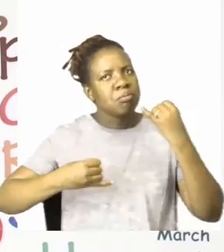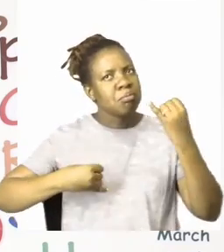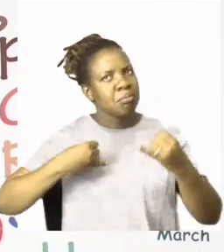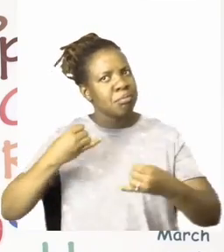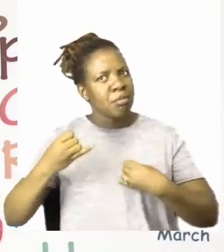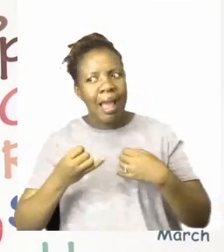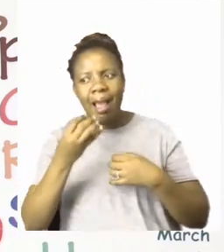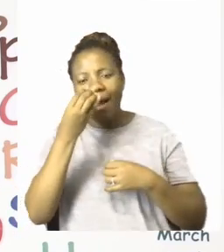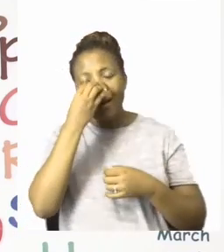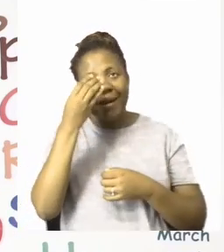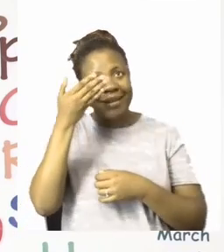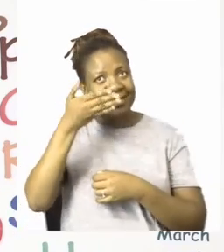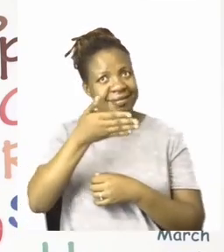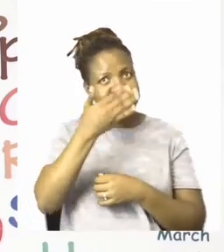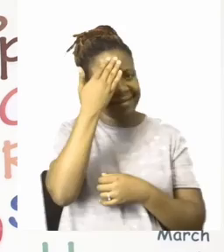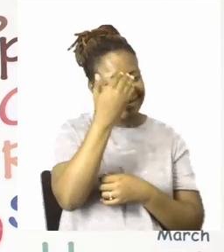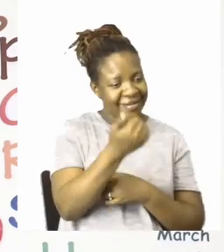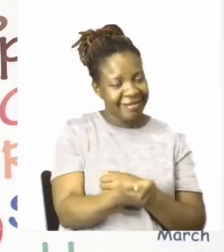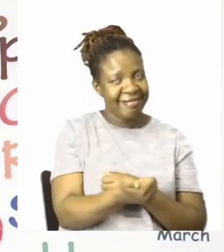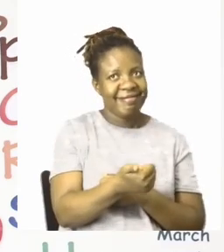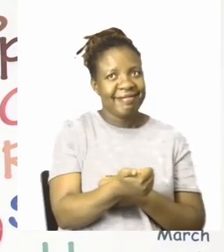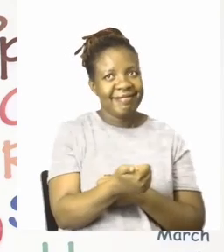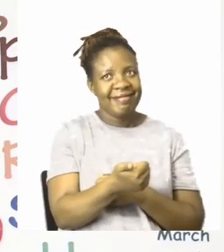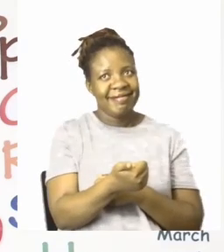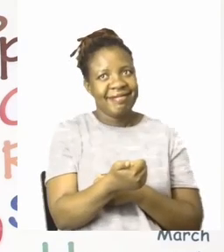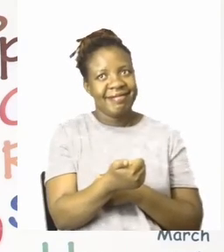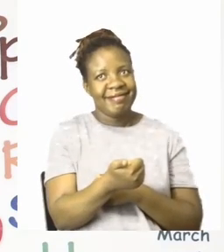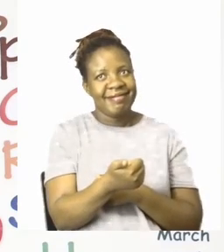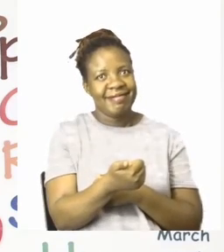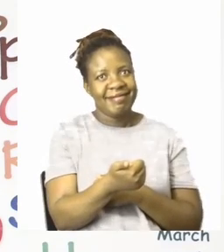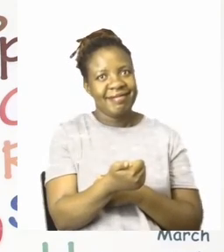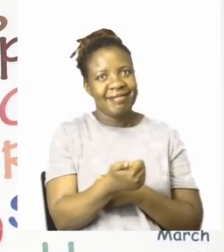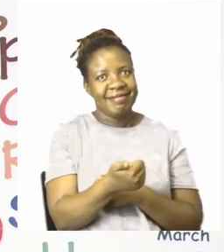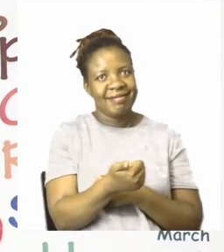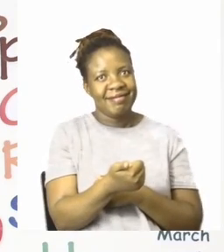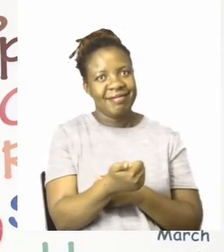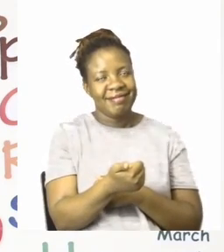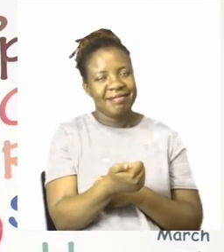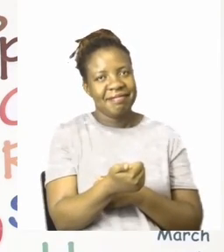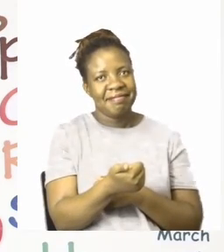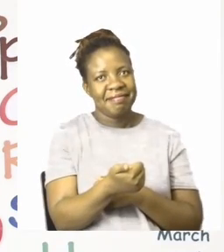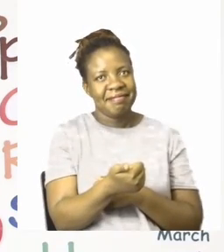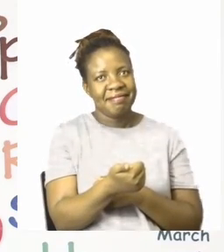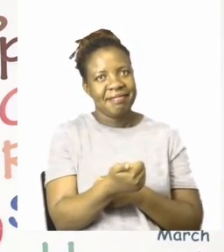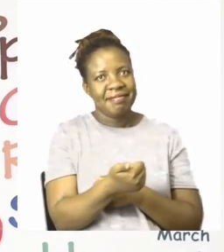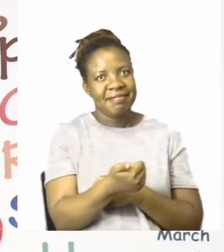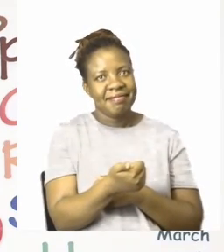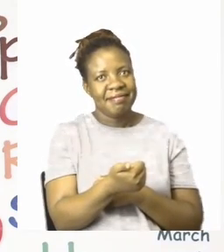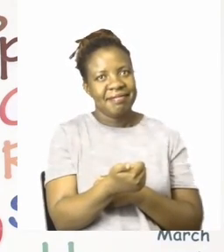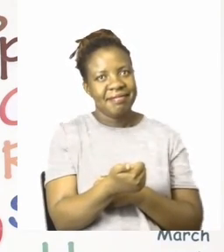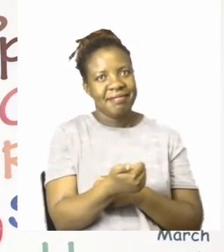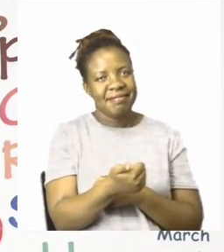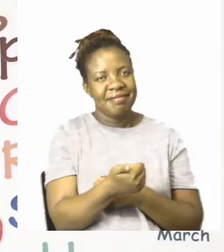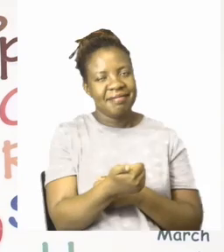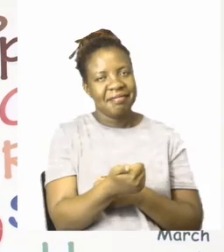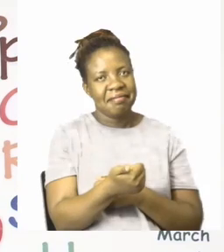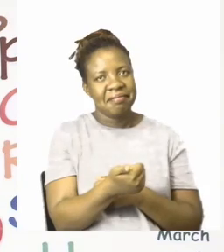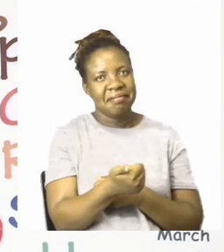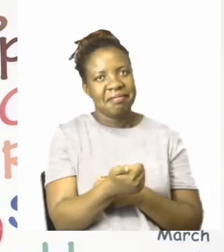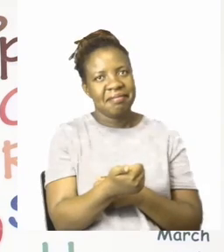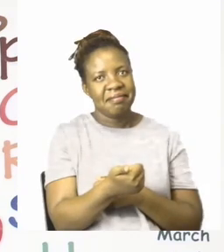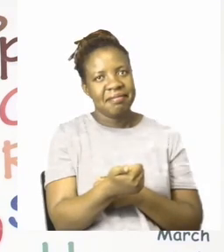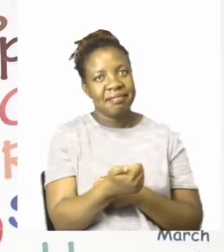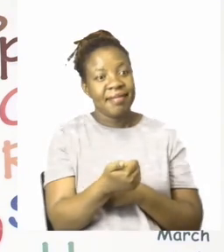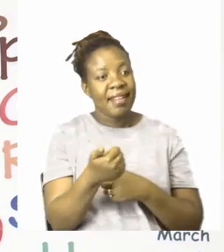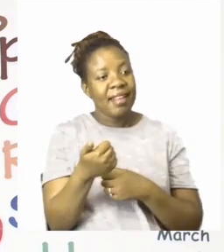Zoshi. Hello. So, before we go, I want to say, have